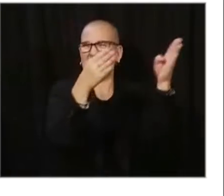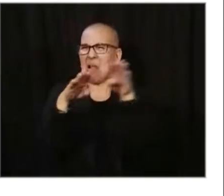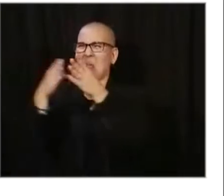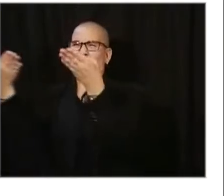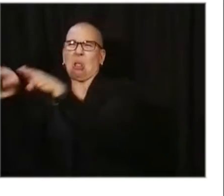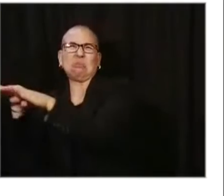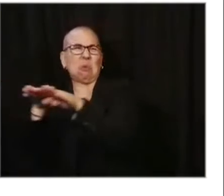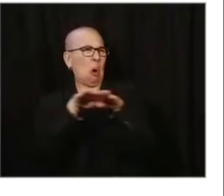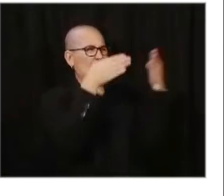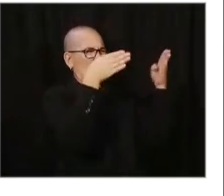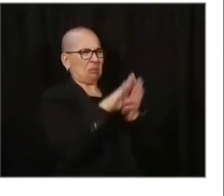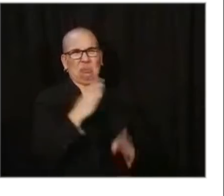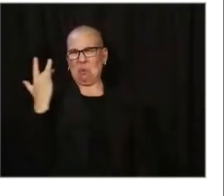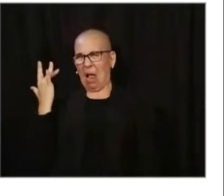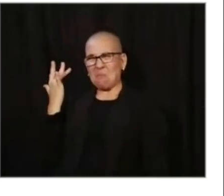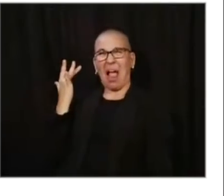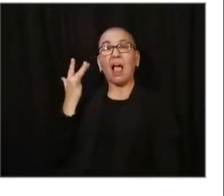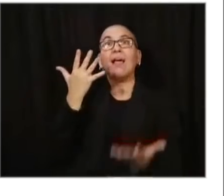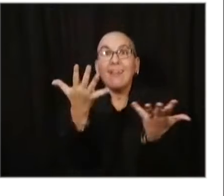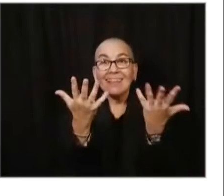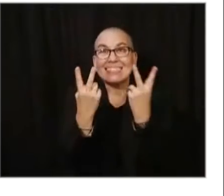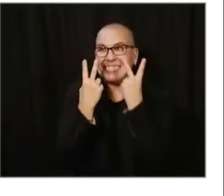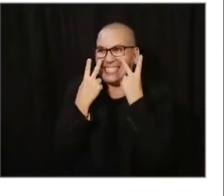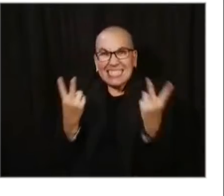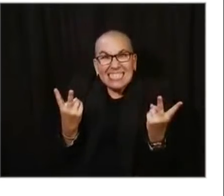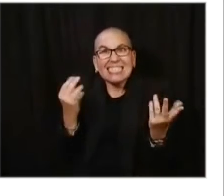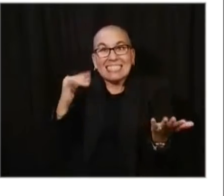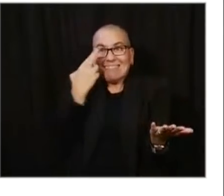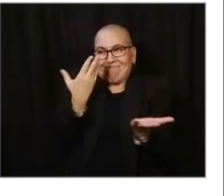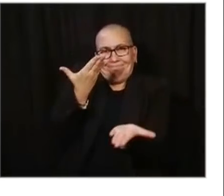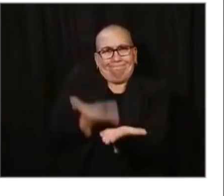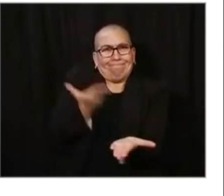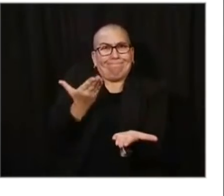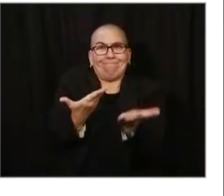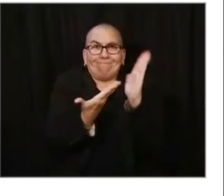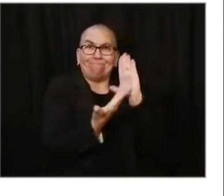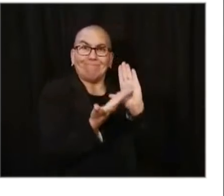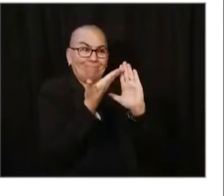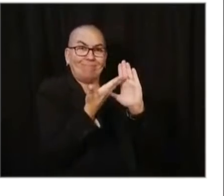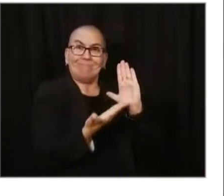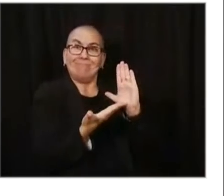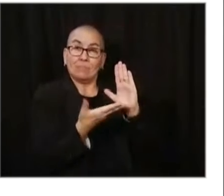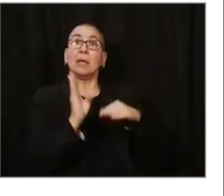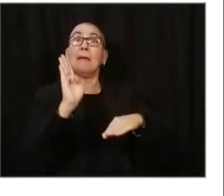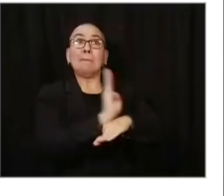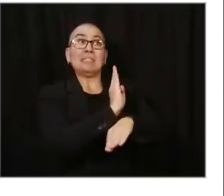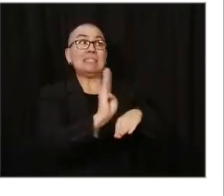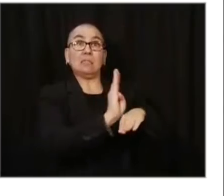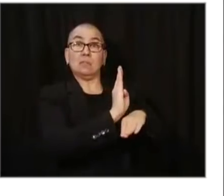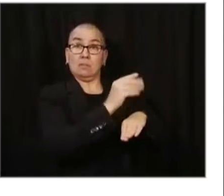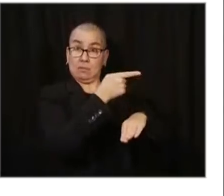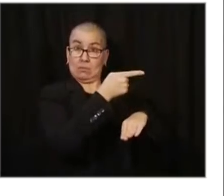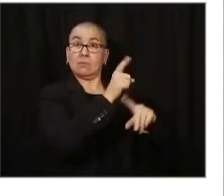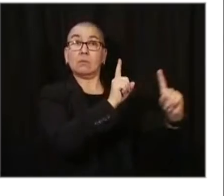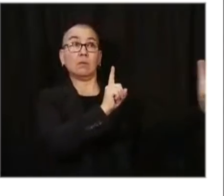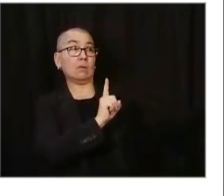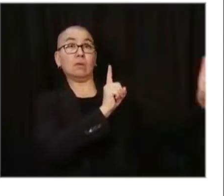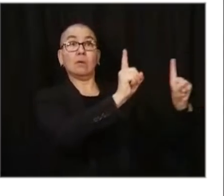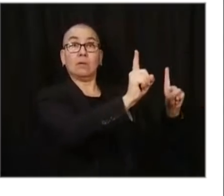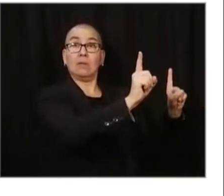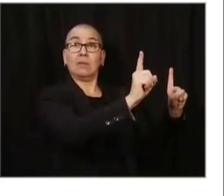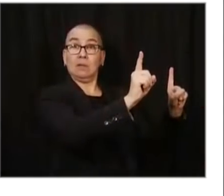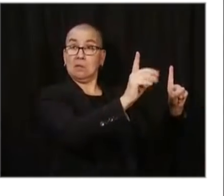is that if people were able to social distance, if they were able to social distance outside, certainly, but if their contact was